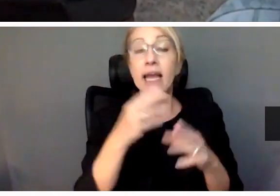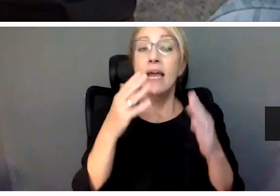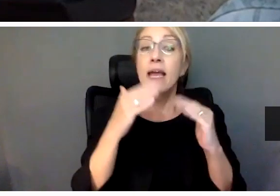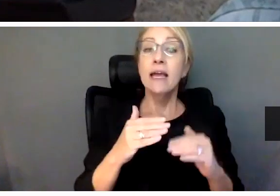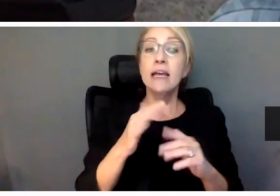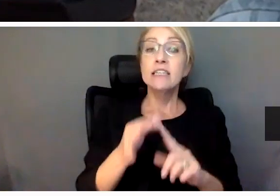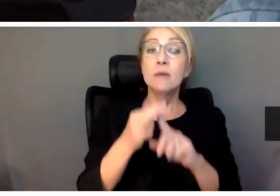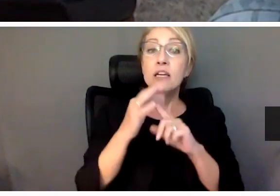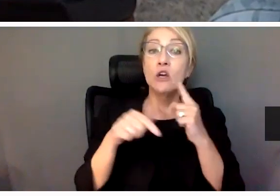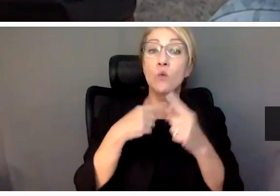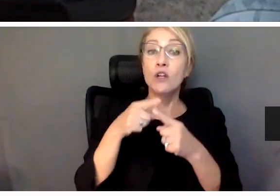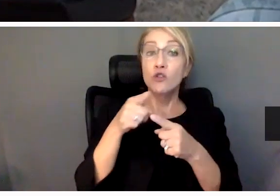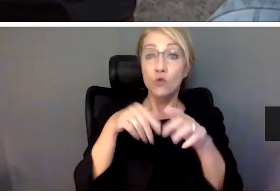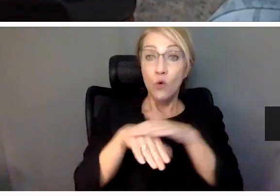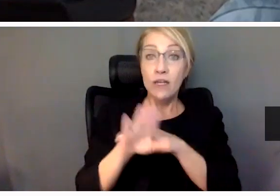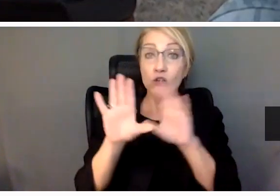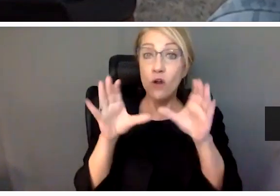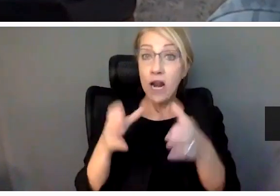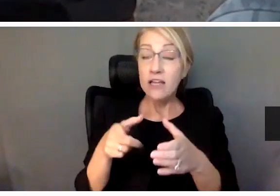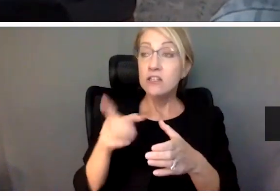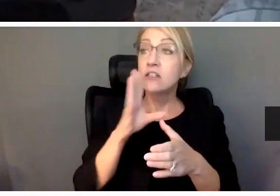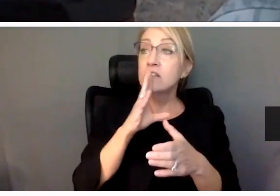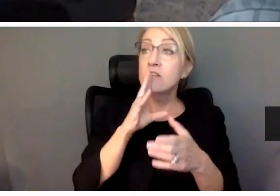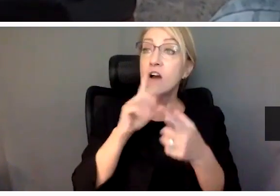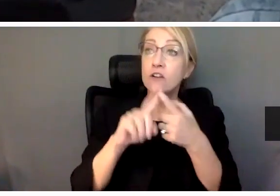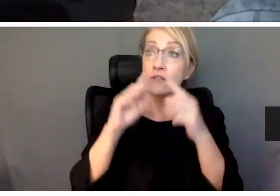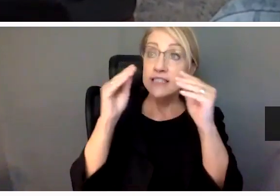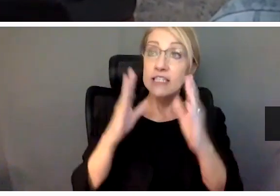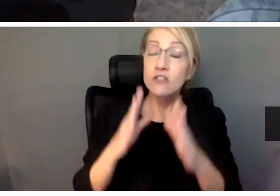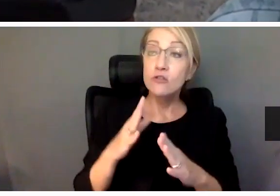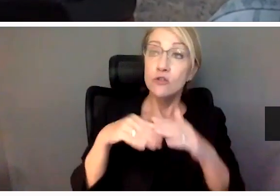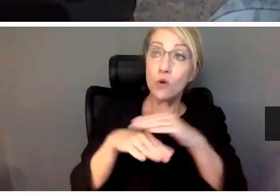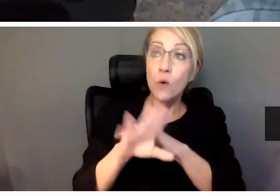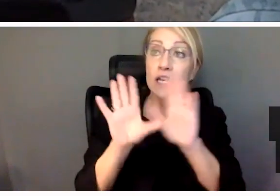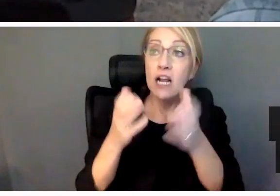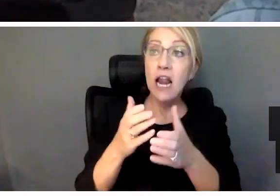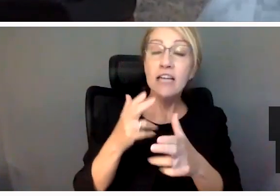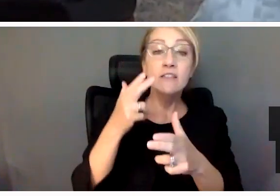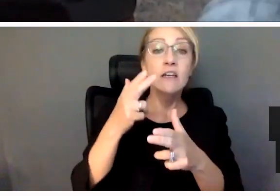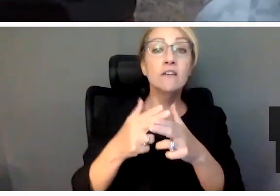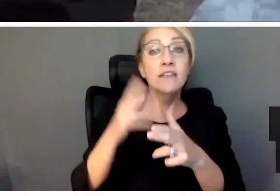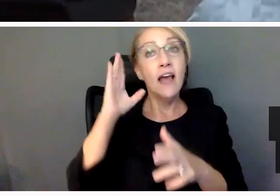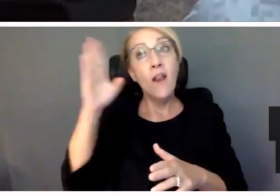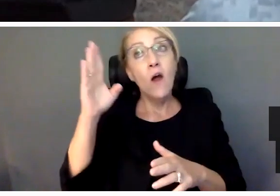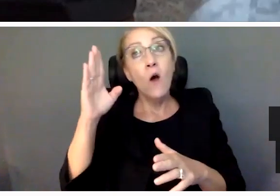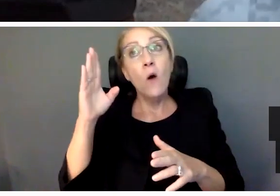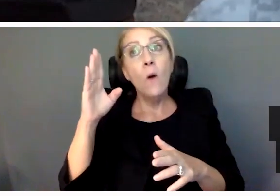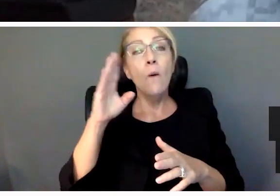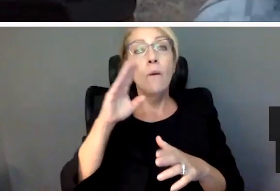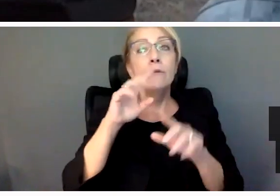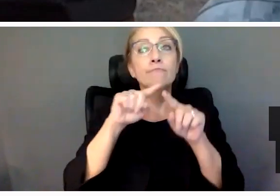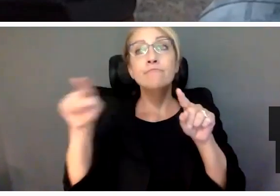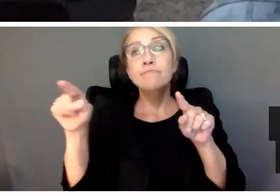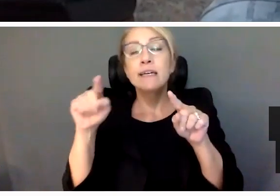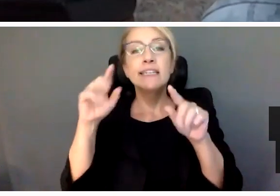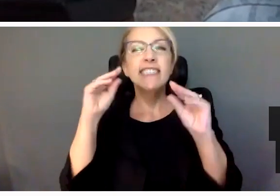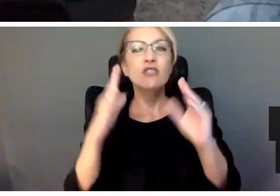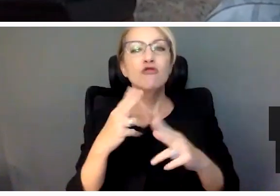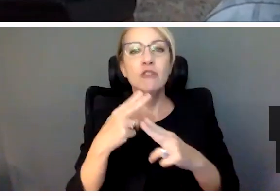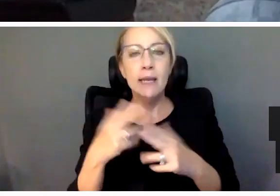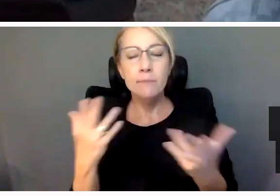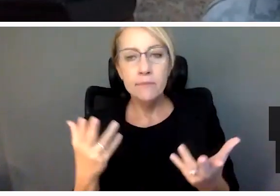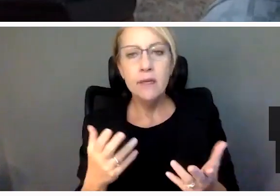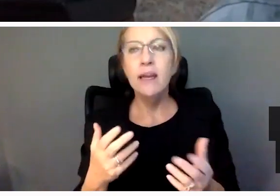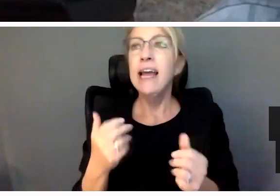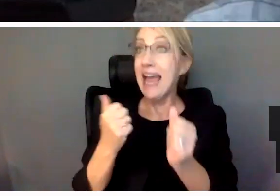teacher when you go in the class and call her by name?" I said, "Everybody likes to